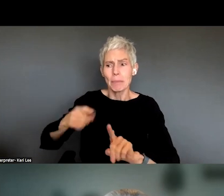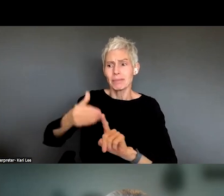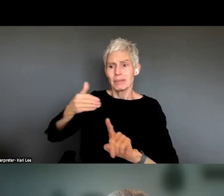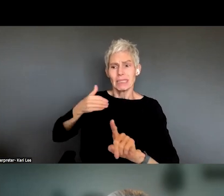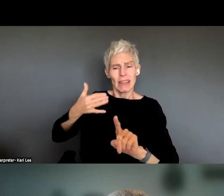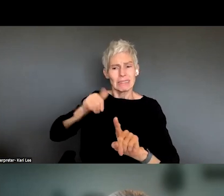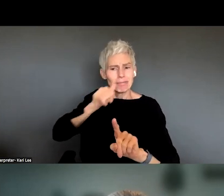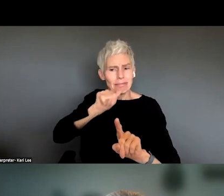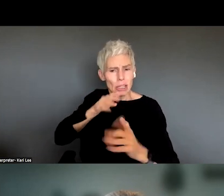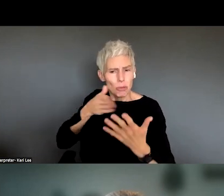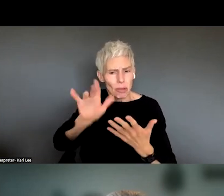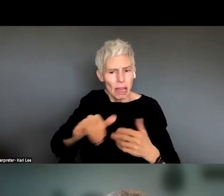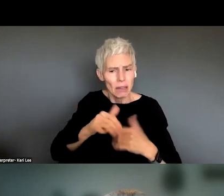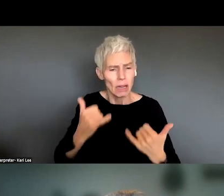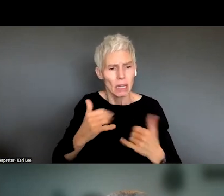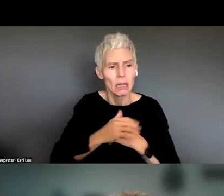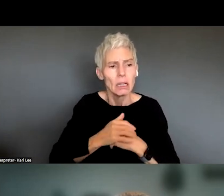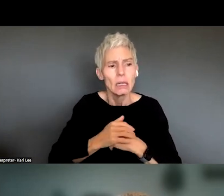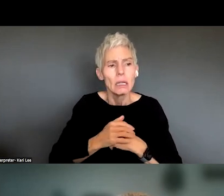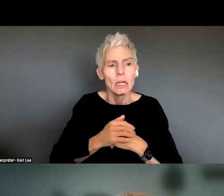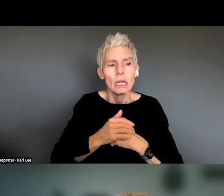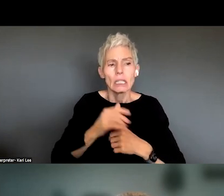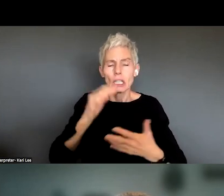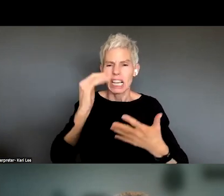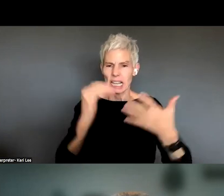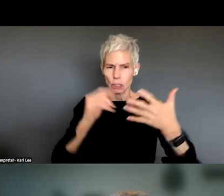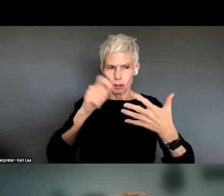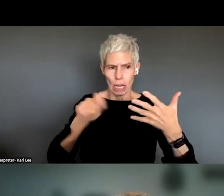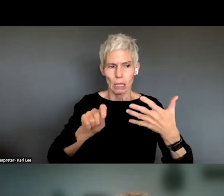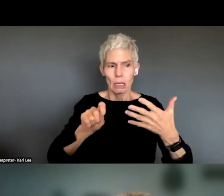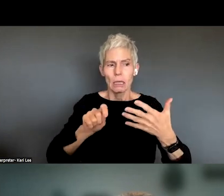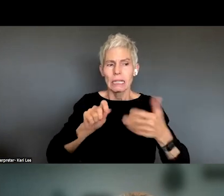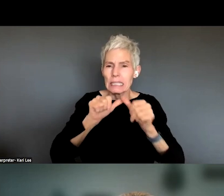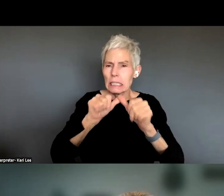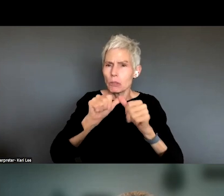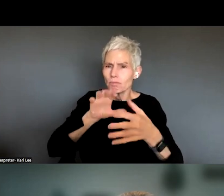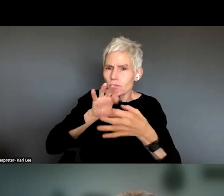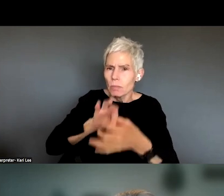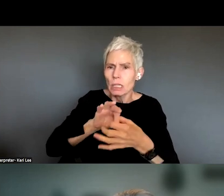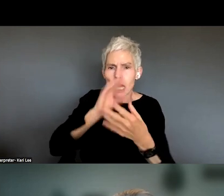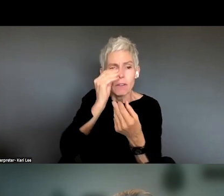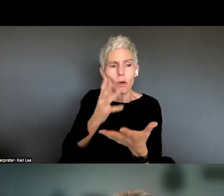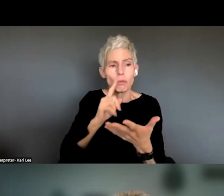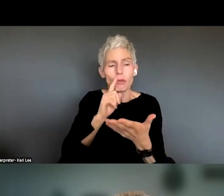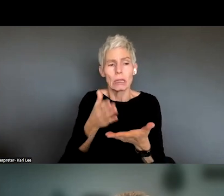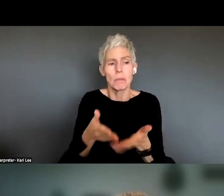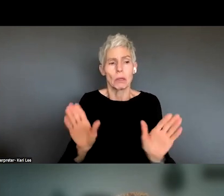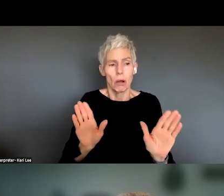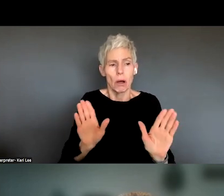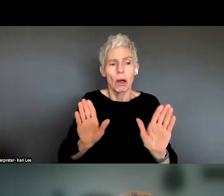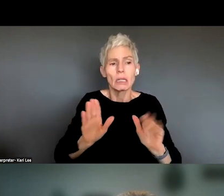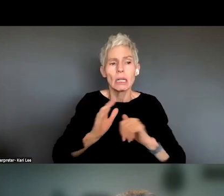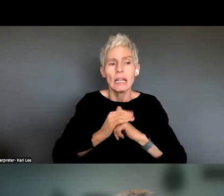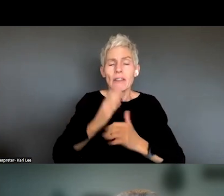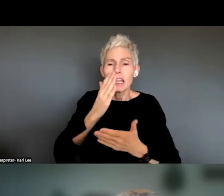that I want to go through. First is stay connected and informed. And this is kind of broad, but you know, if there's local alerts or warnings that you can sign up